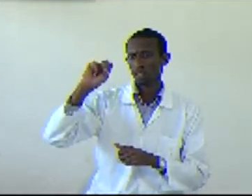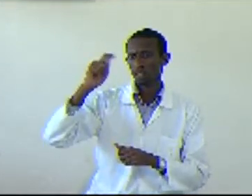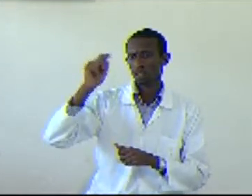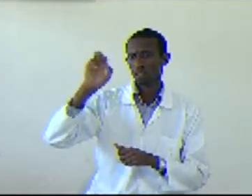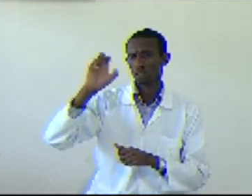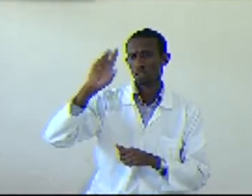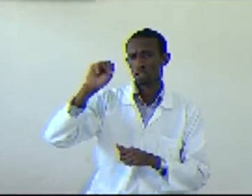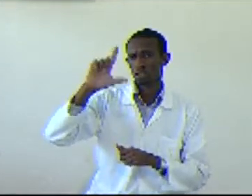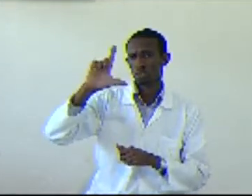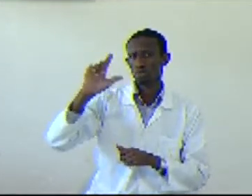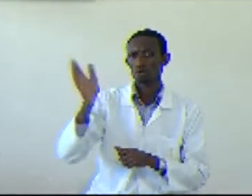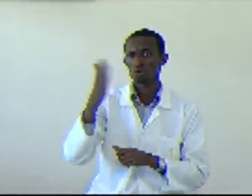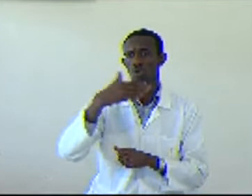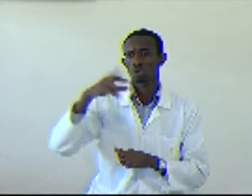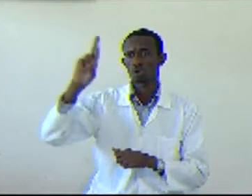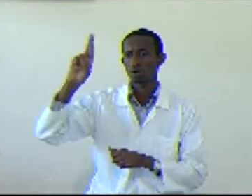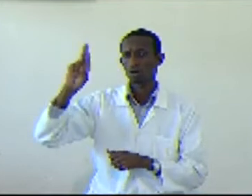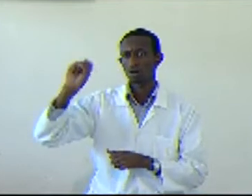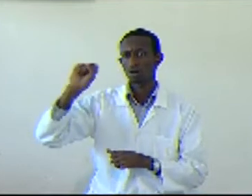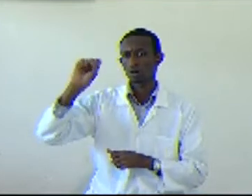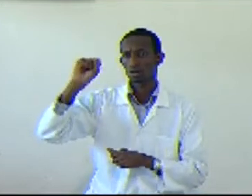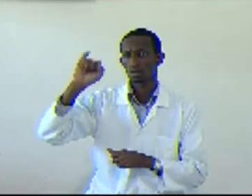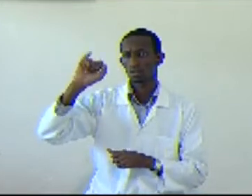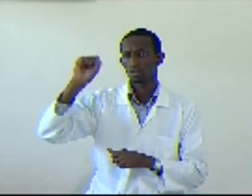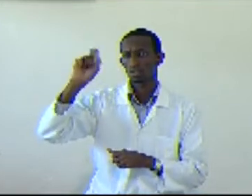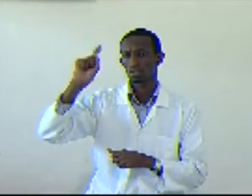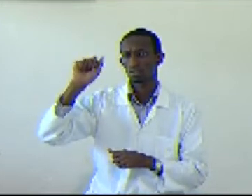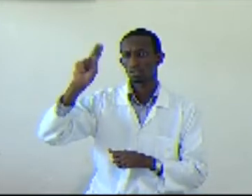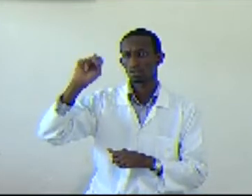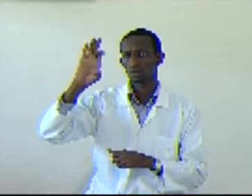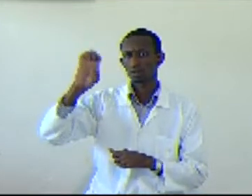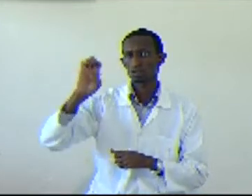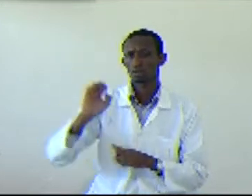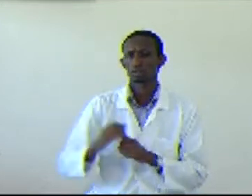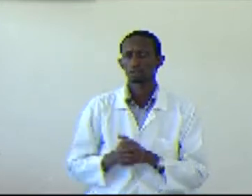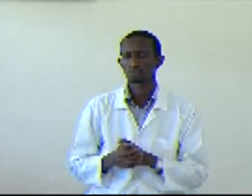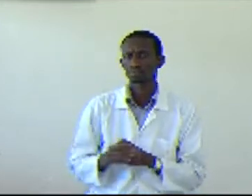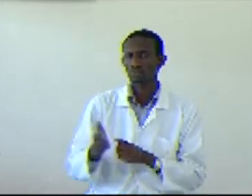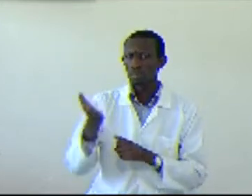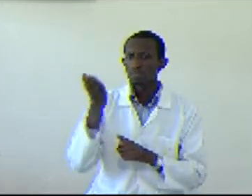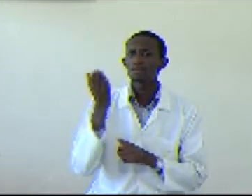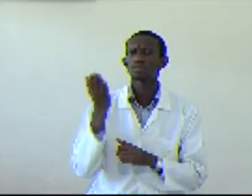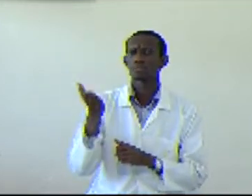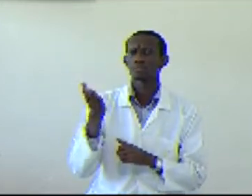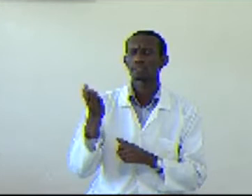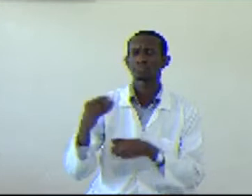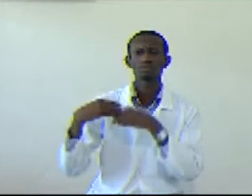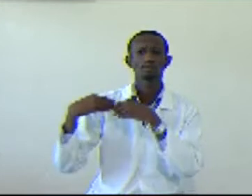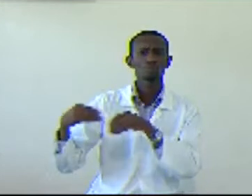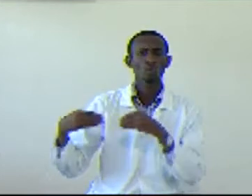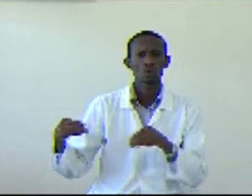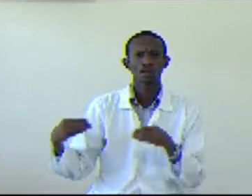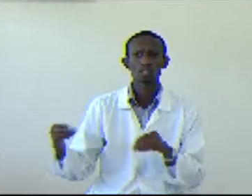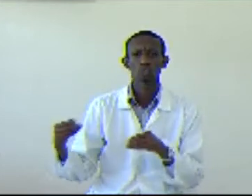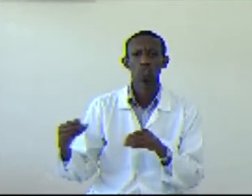internal resistance of this. And this is the potential difference driver, or the voltage